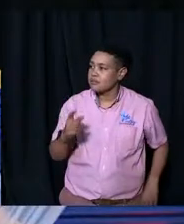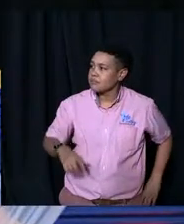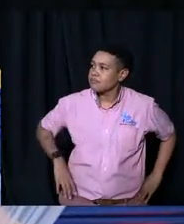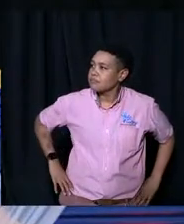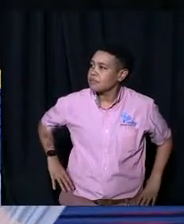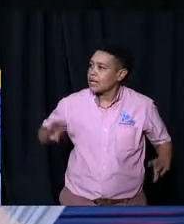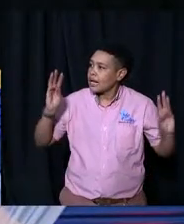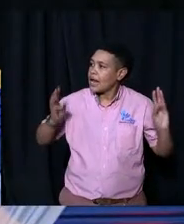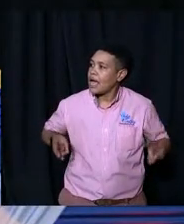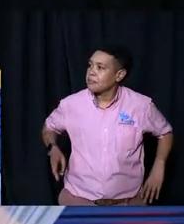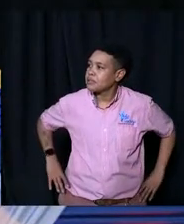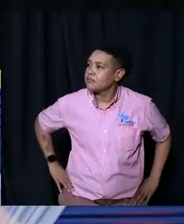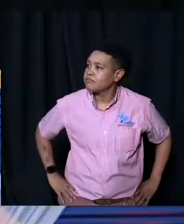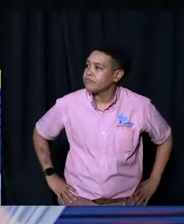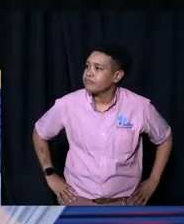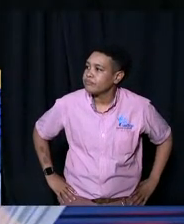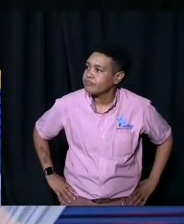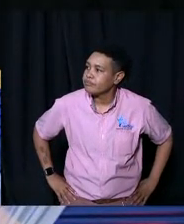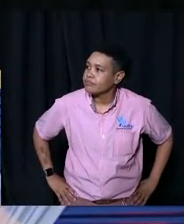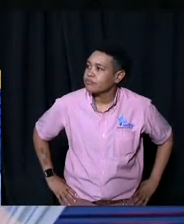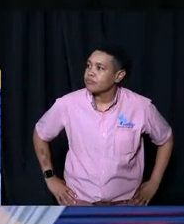one.